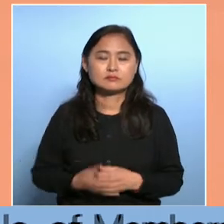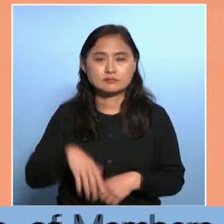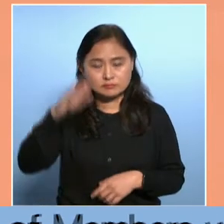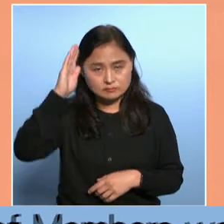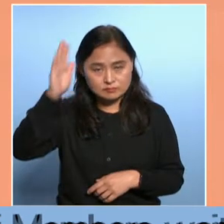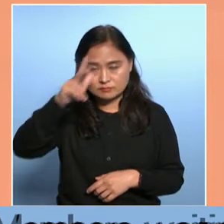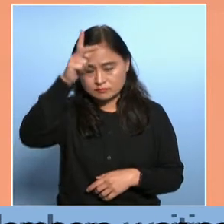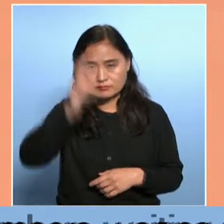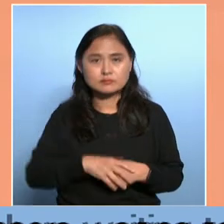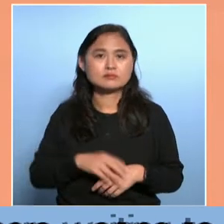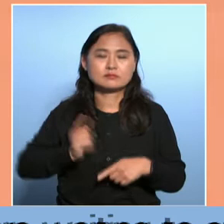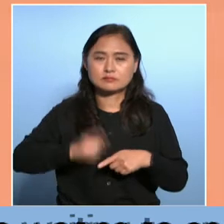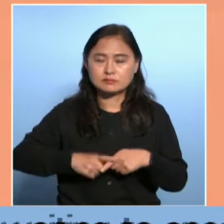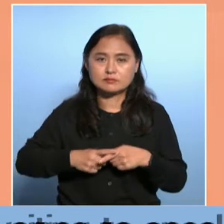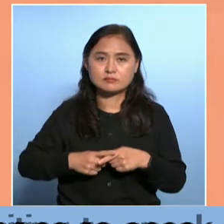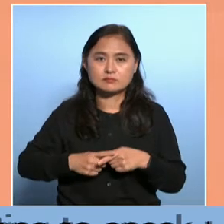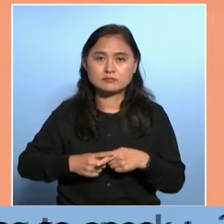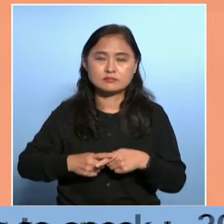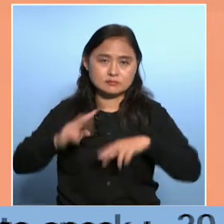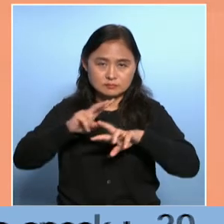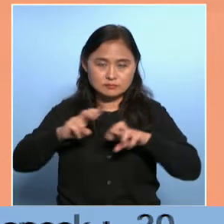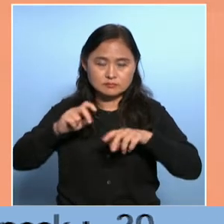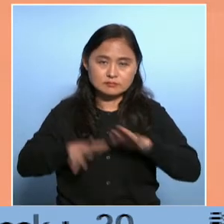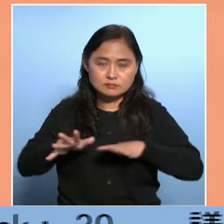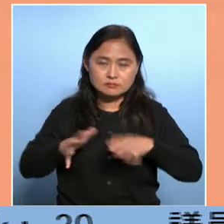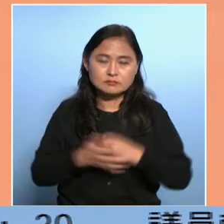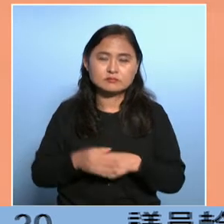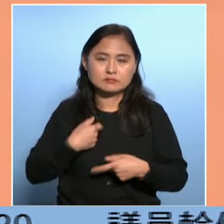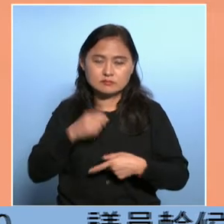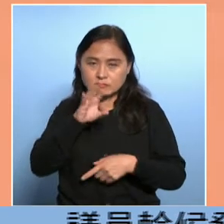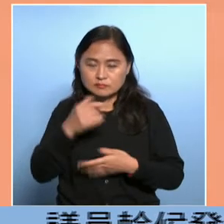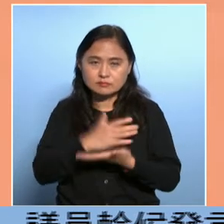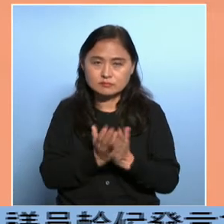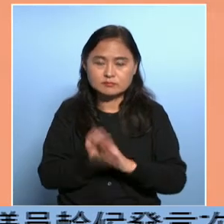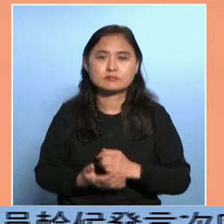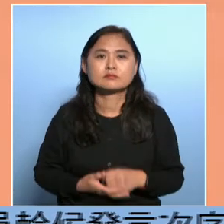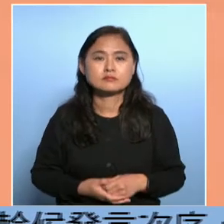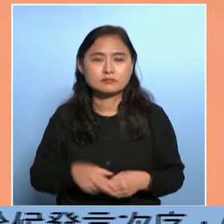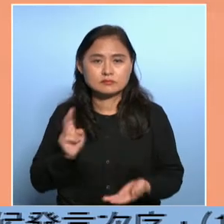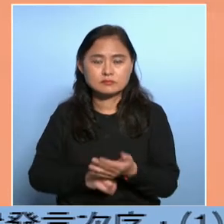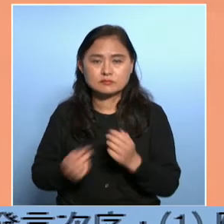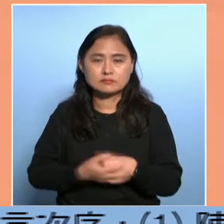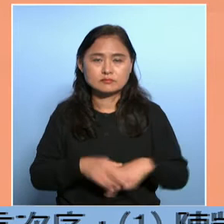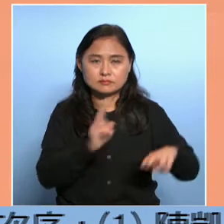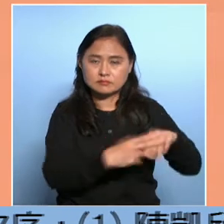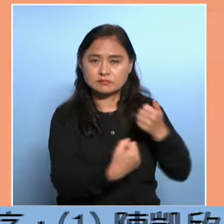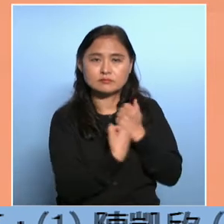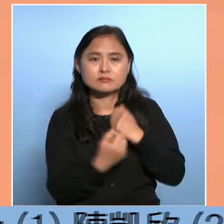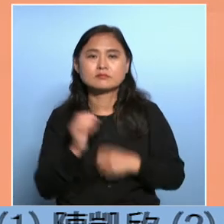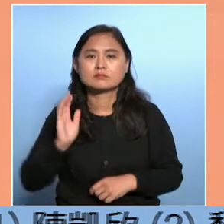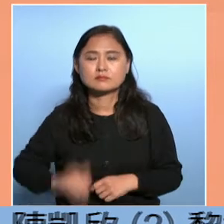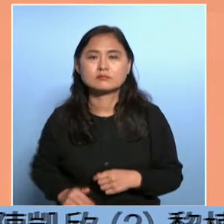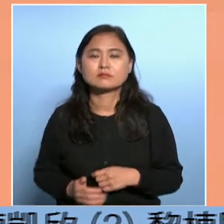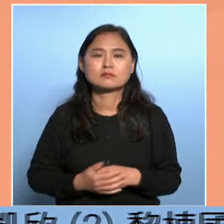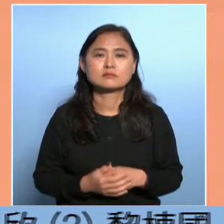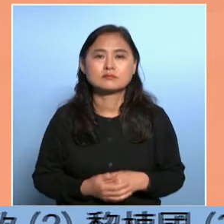cooperate, we can certainly achieve the desired result. I hope the government can consider all my suggestions, and with the